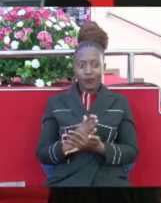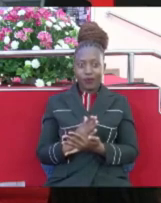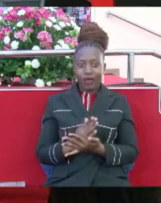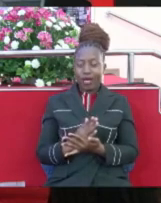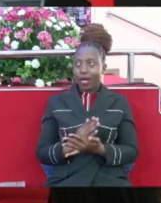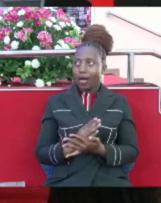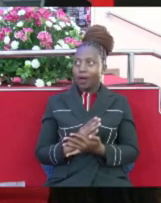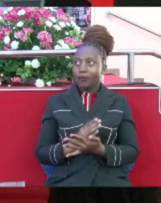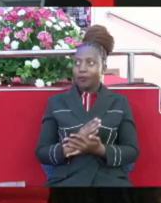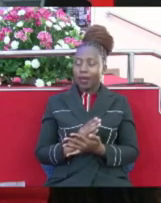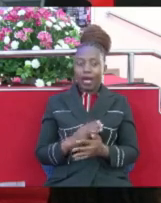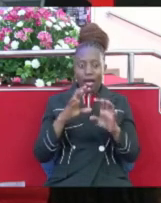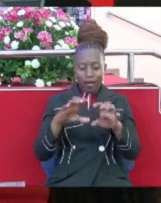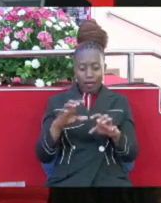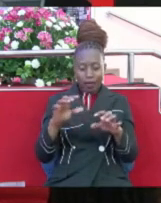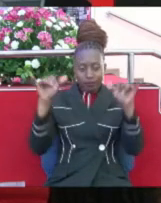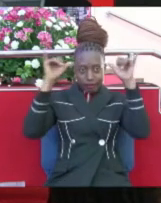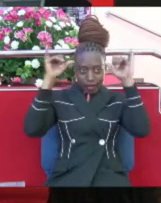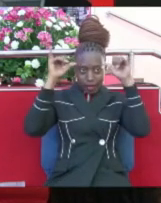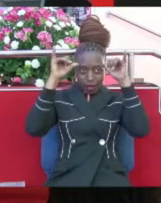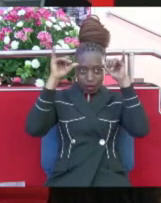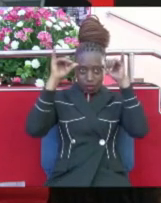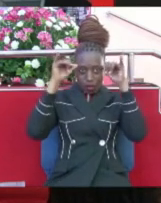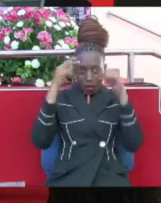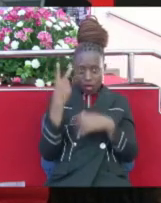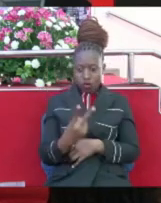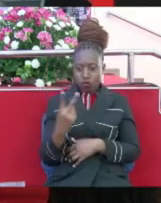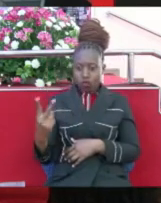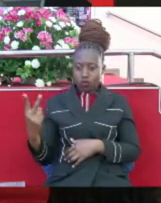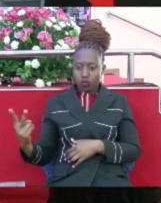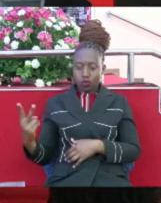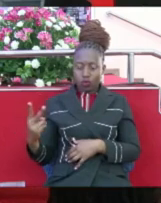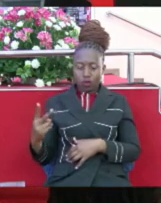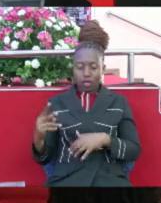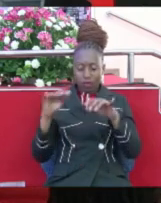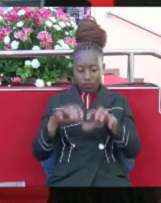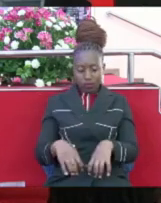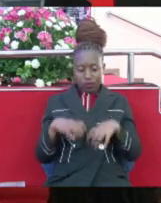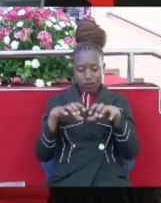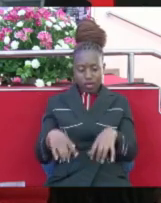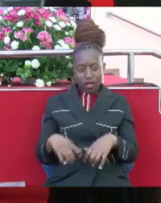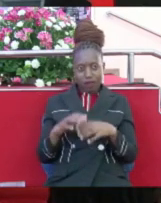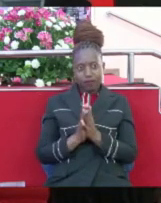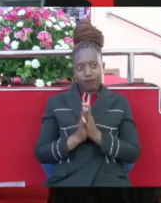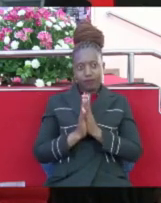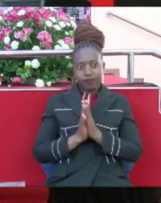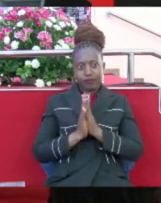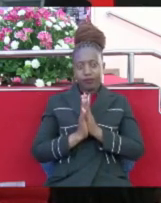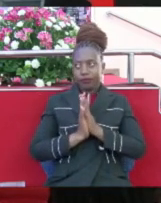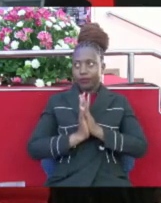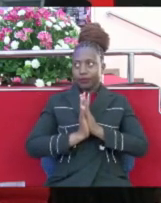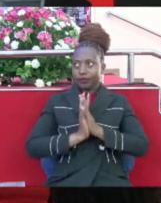yoked together, two of them, and there would be a plow, and this plow was made, there was a part of the plow that was